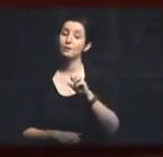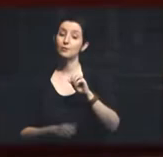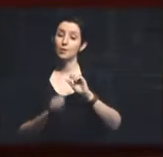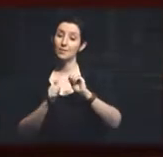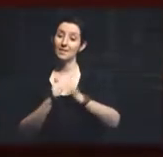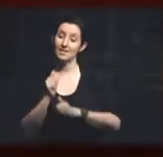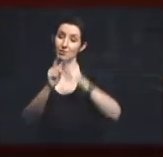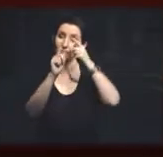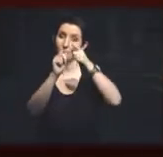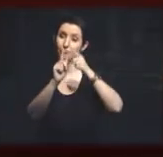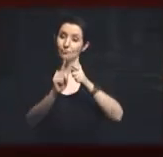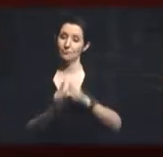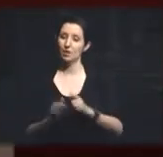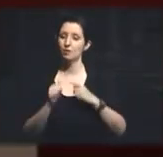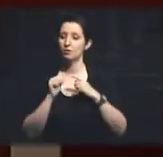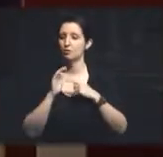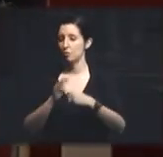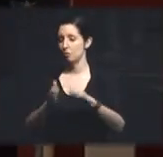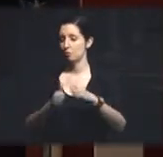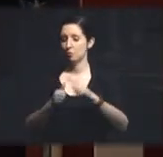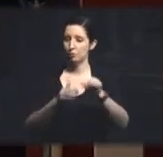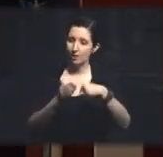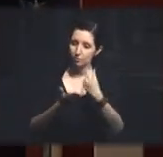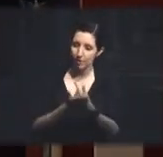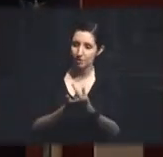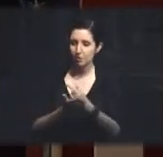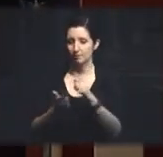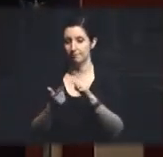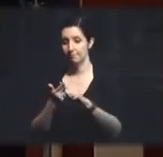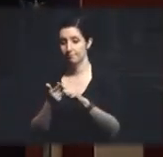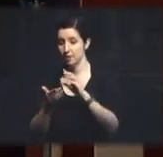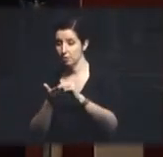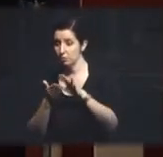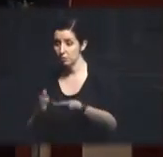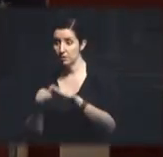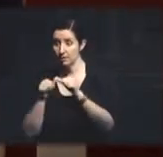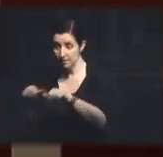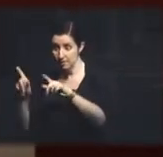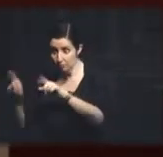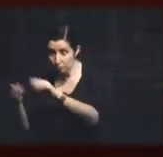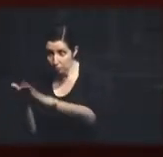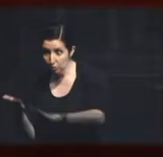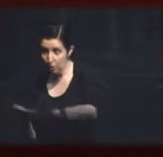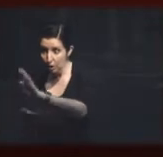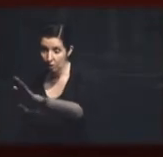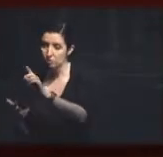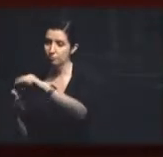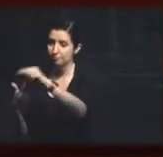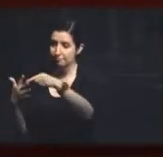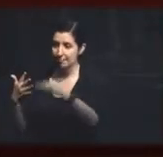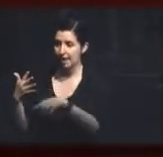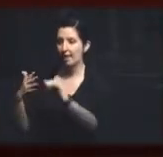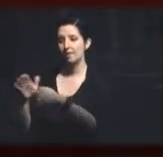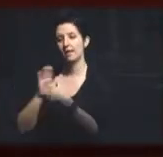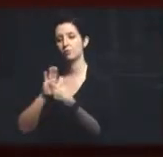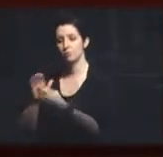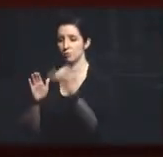graduates, retention rate, enrollment, that are markers for how healthy our college is. And